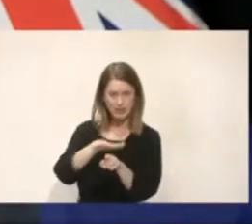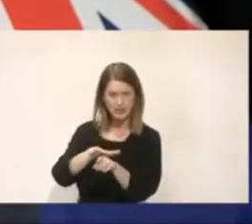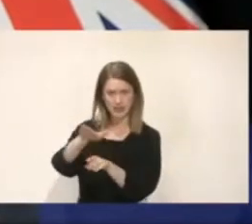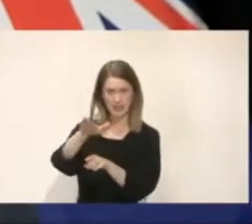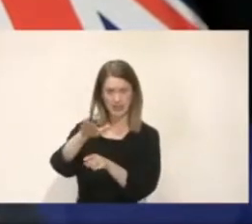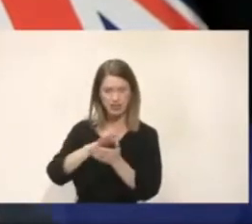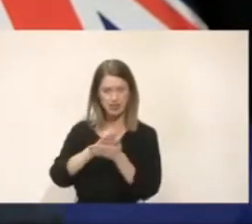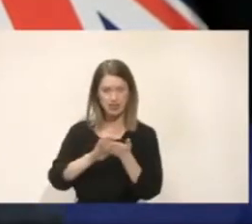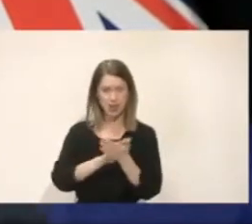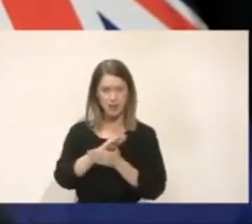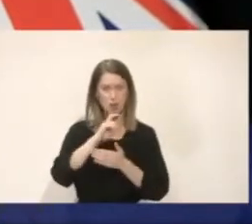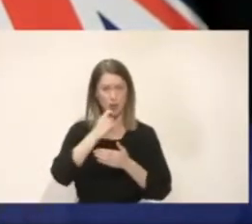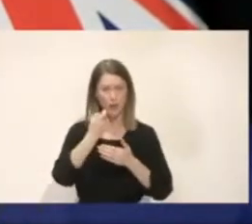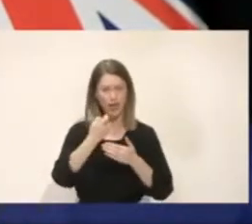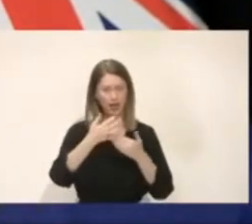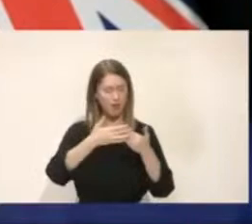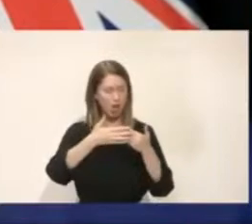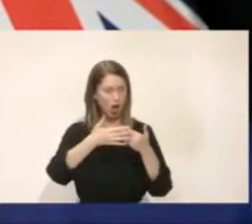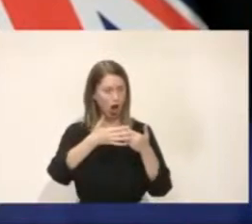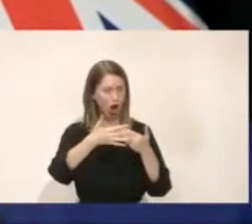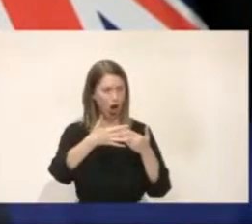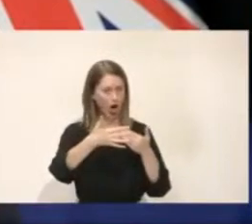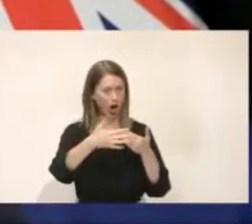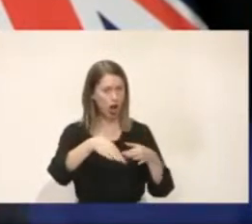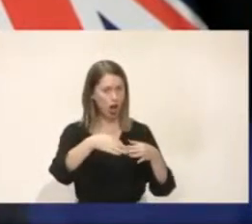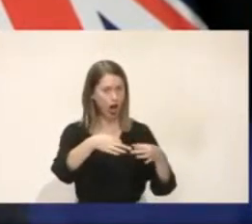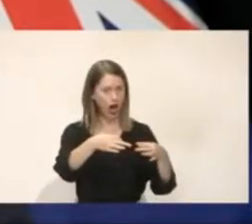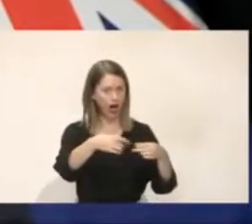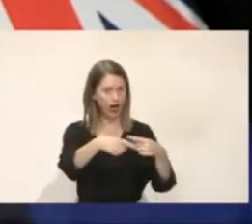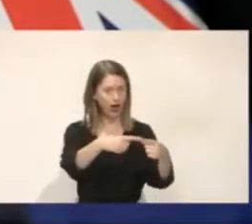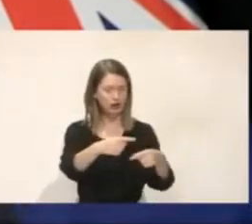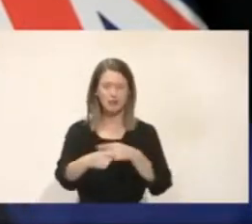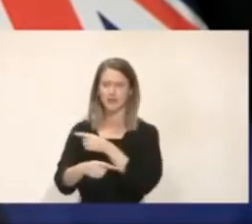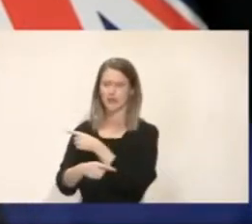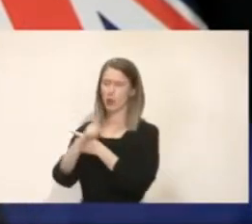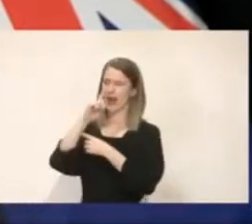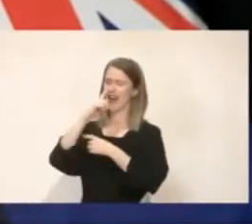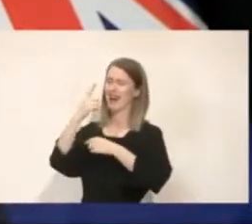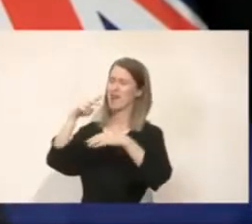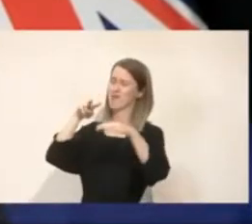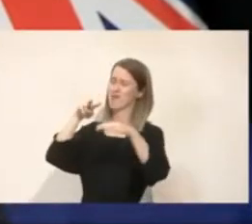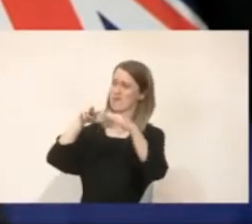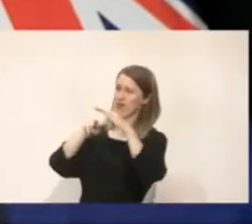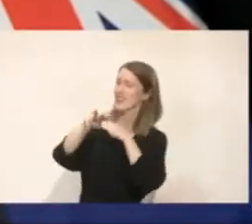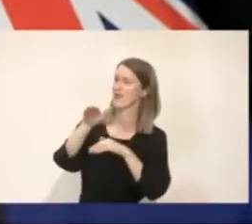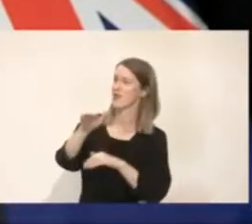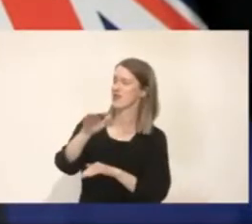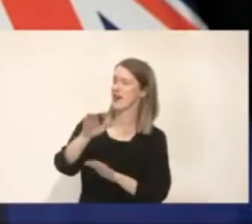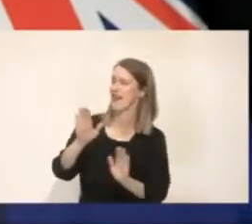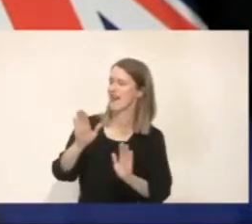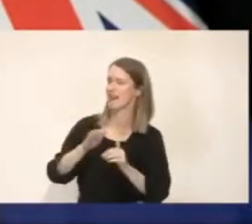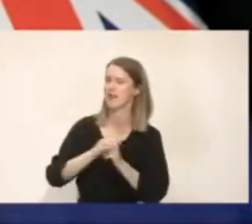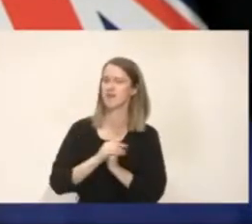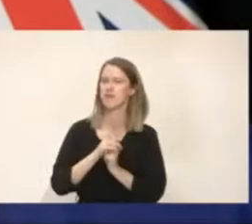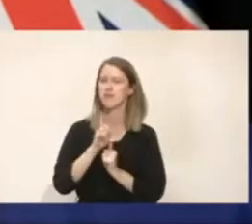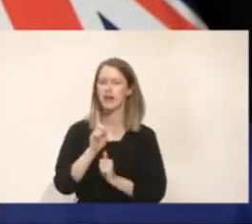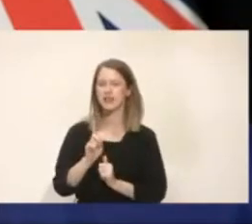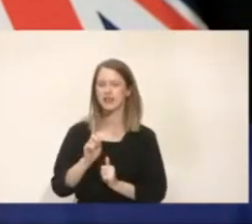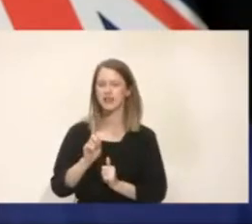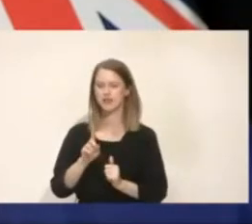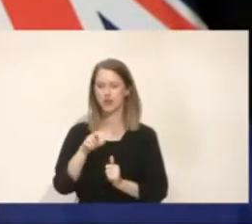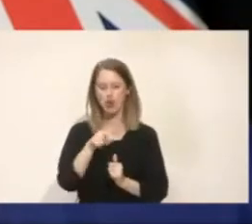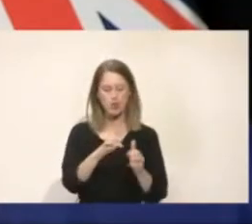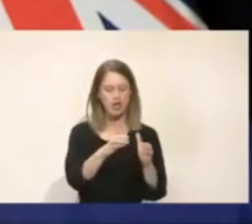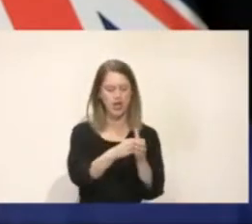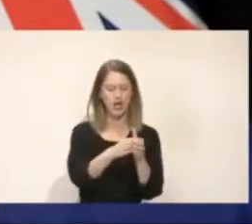tail? Well, without wanting to try and predict the future, we would expect, because those are